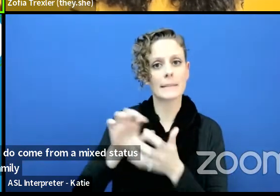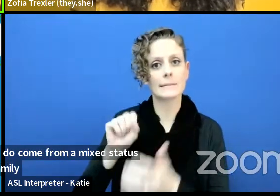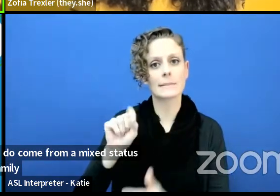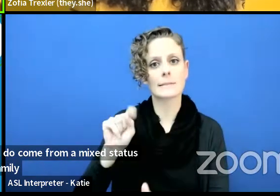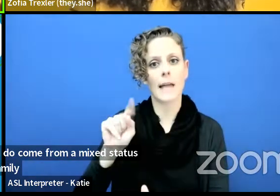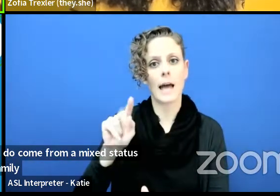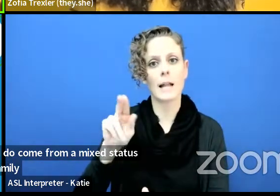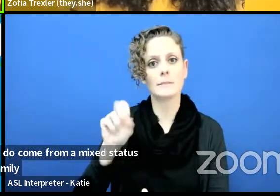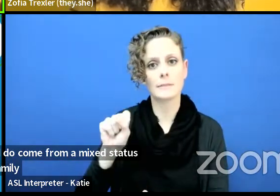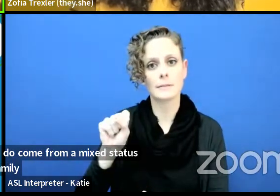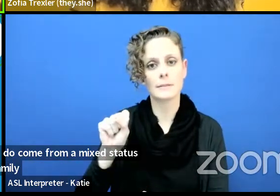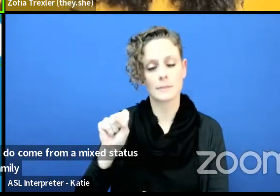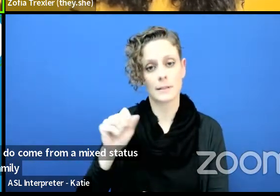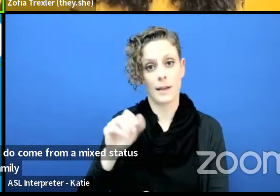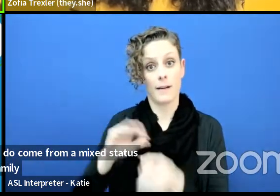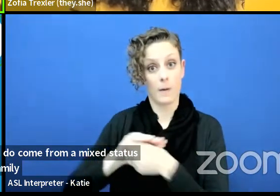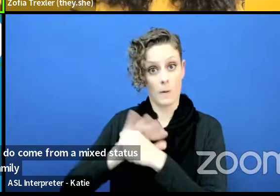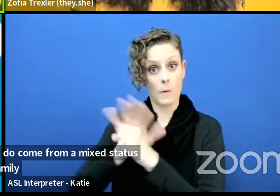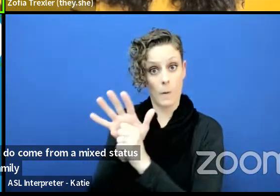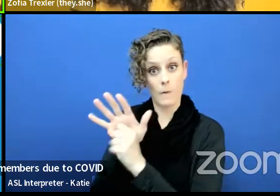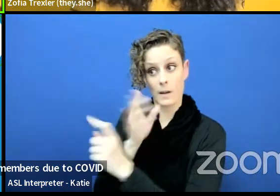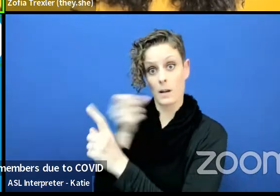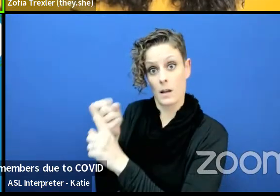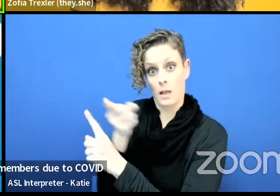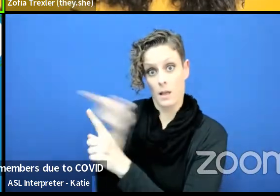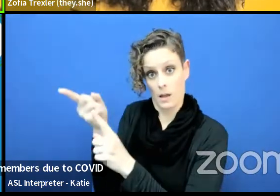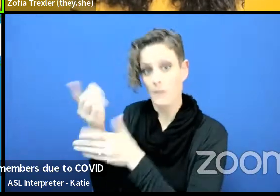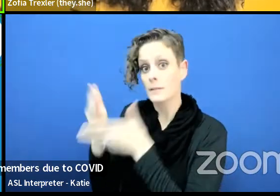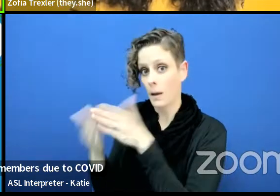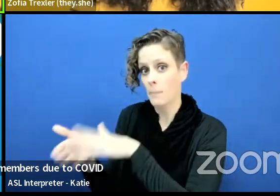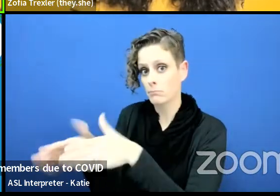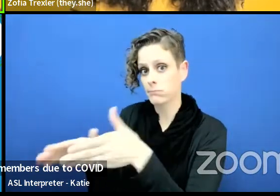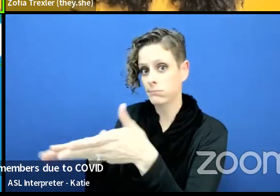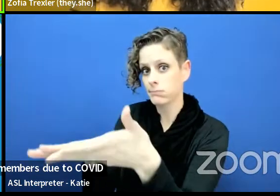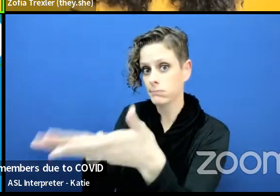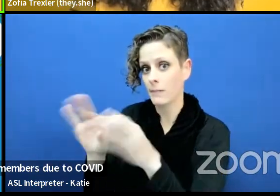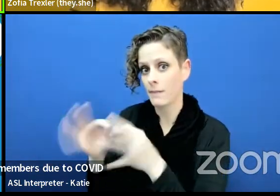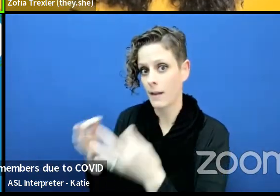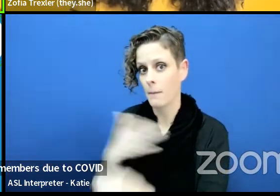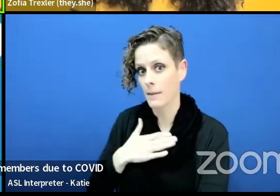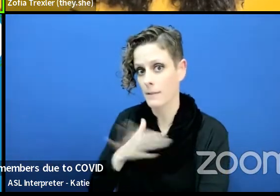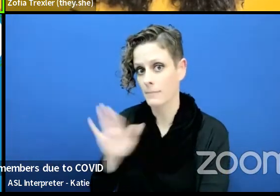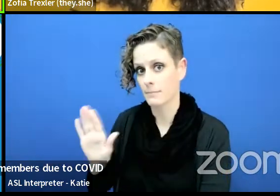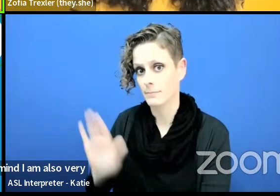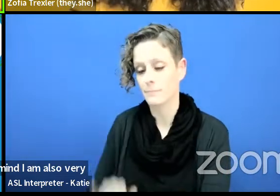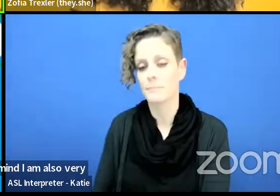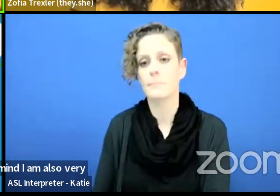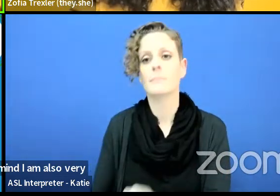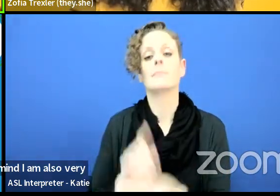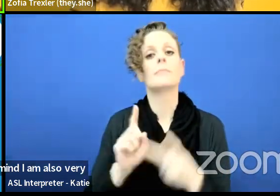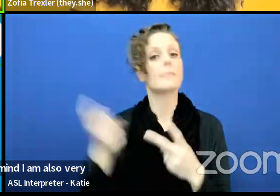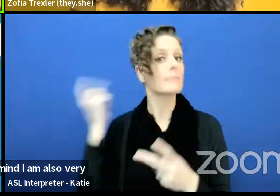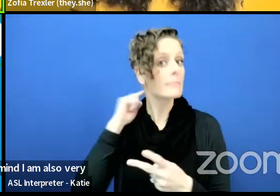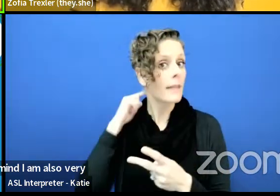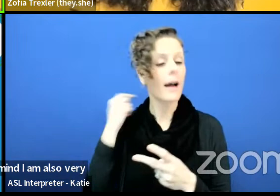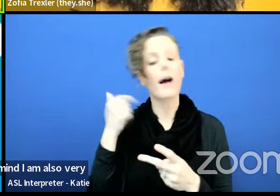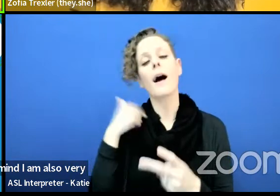COVID. But with that in mind, I am also very passionate about what the future